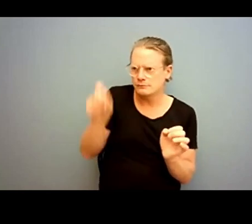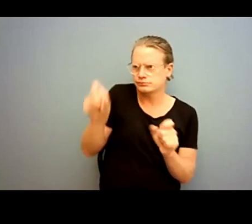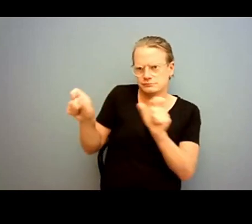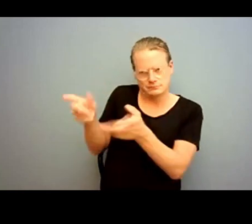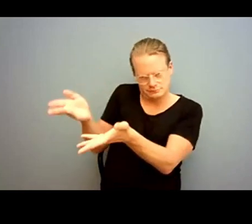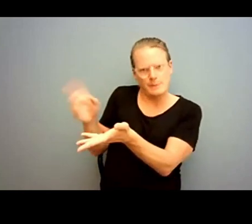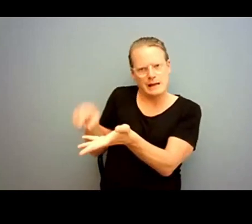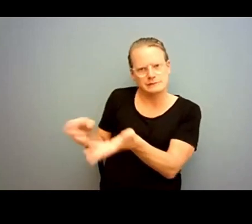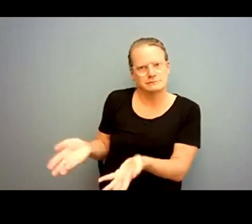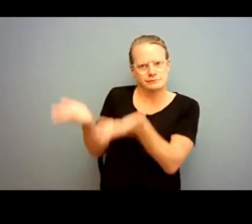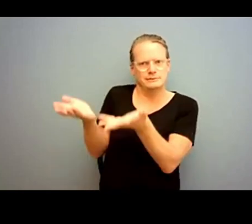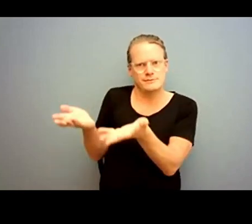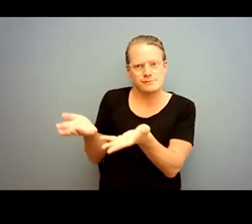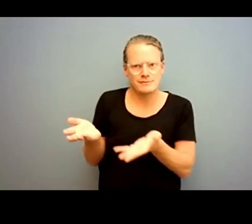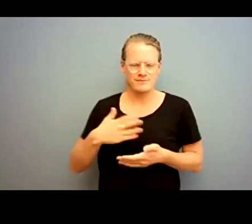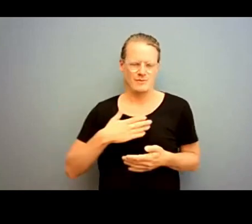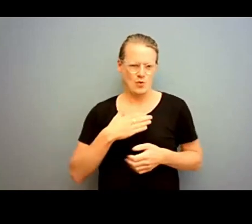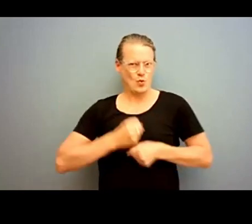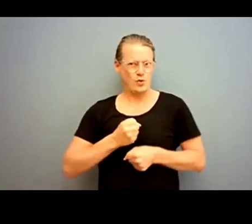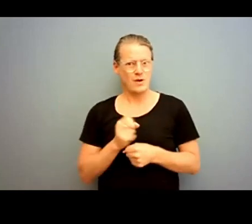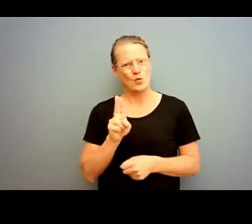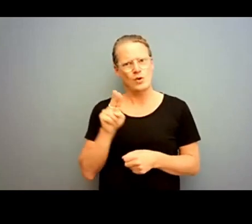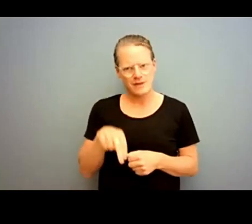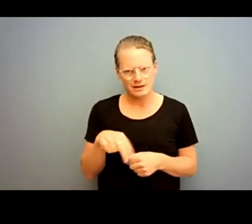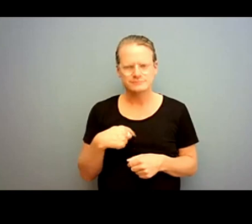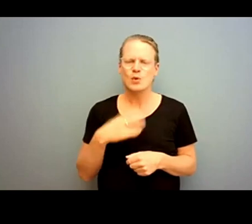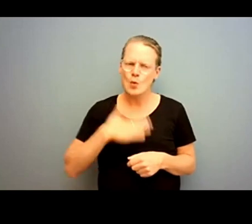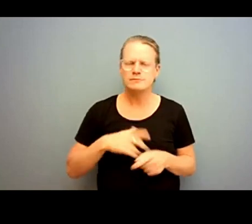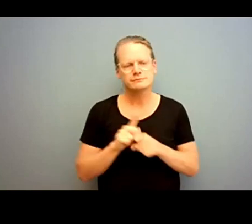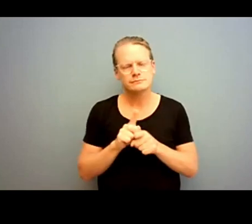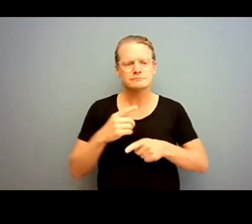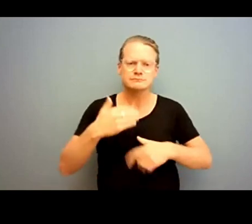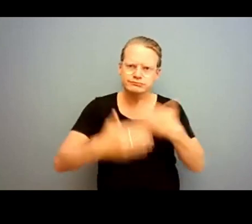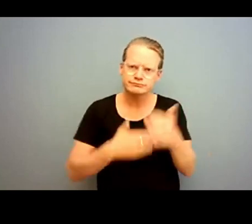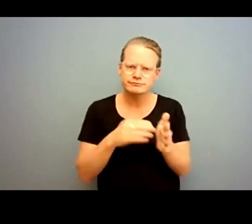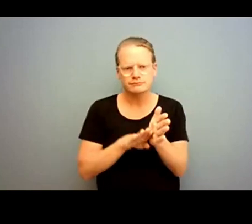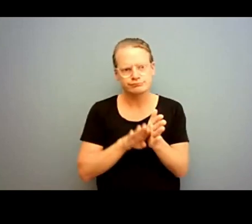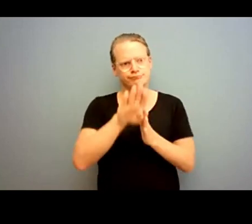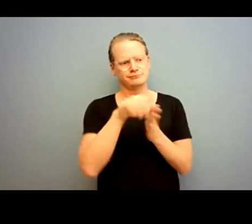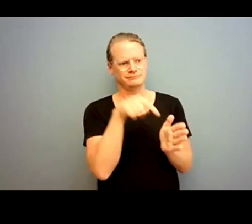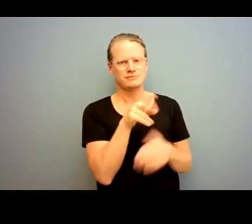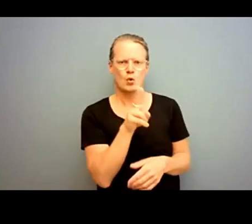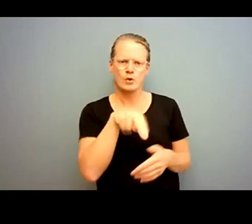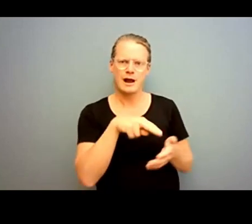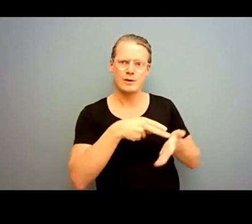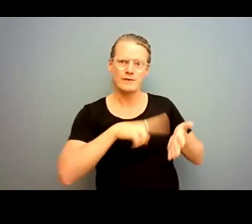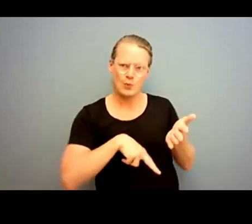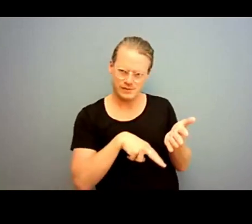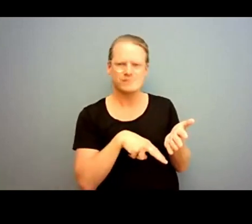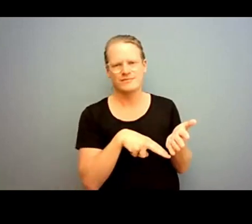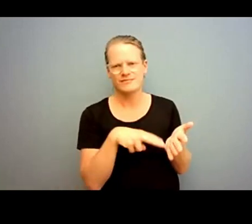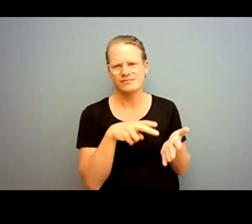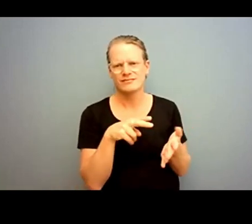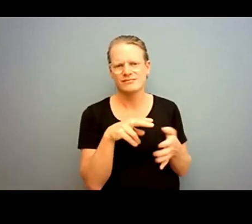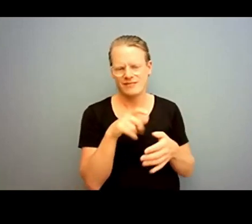on the Rights for Indigenous Persons. I'm particularly animated by Article 5 of that